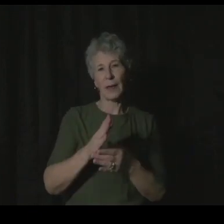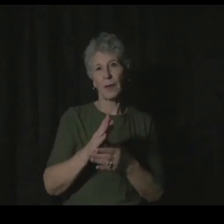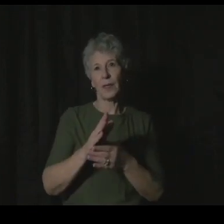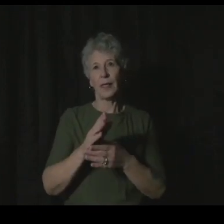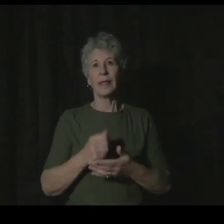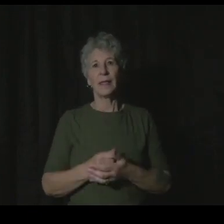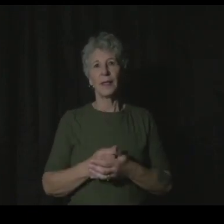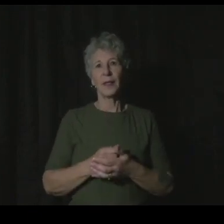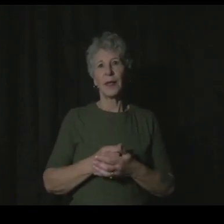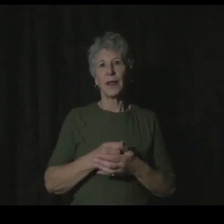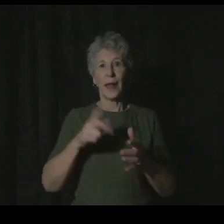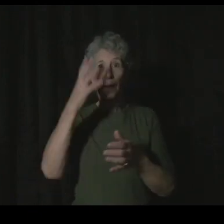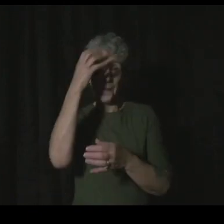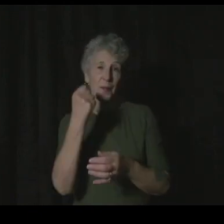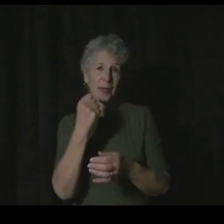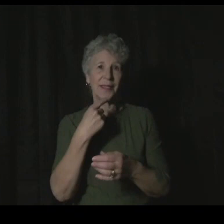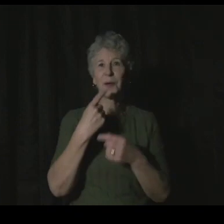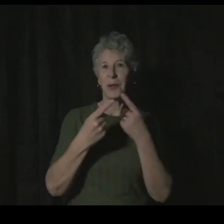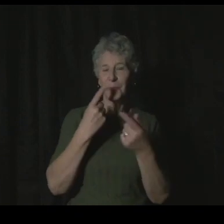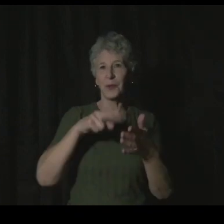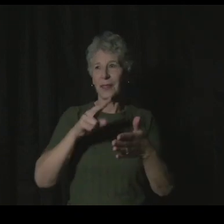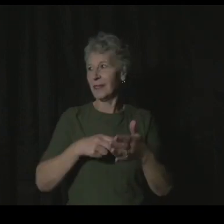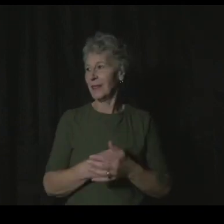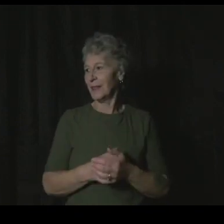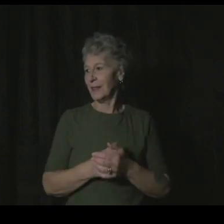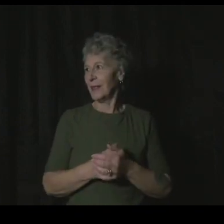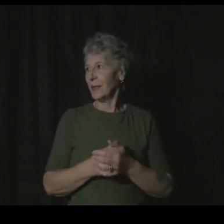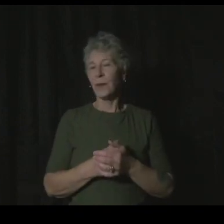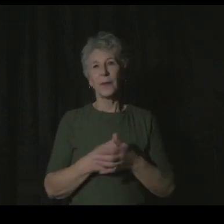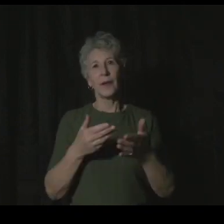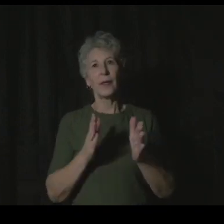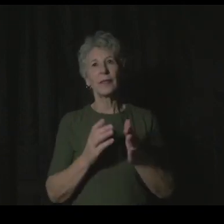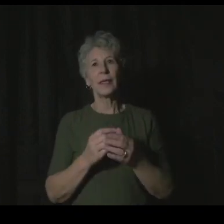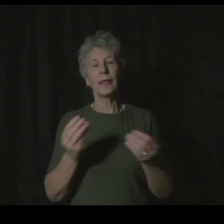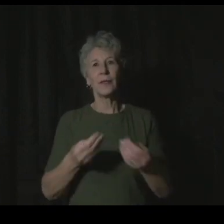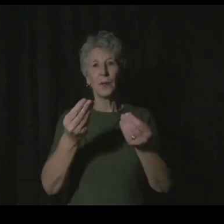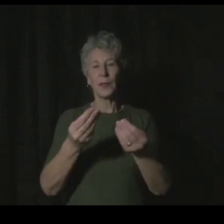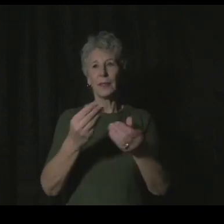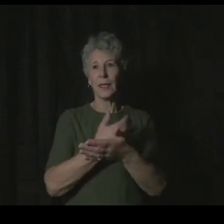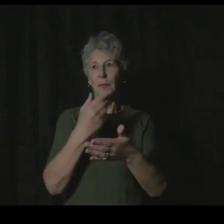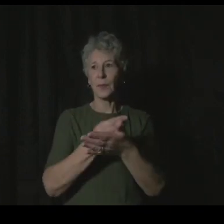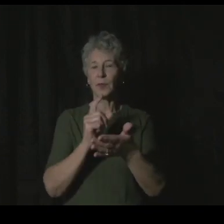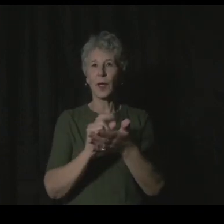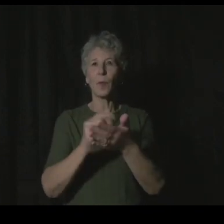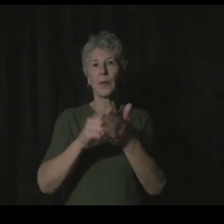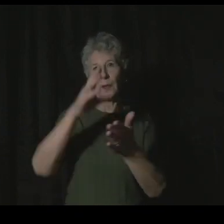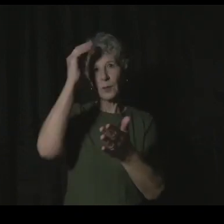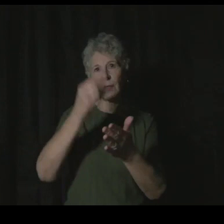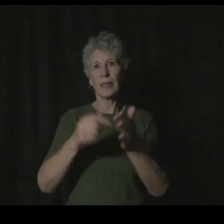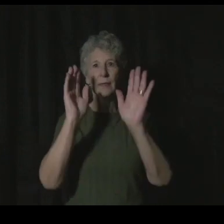saying to us because they've memorized it, but we're looking forward to that. But first, we're going to get kind of a little update about what they've been learning down in their Sunday school